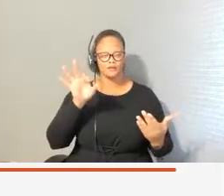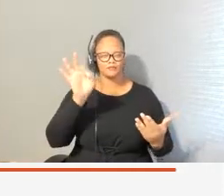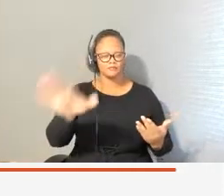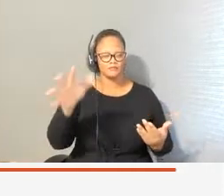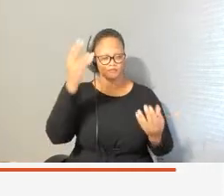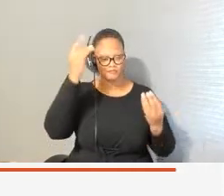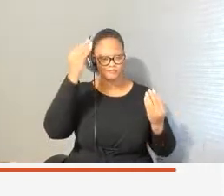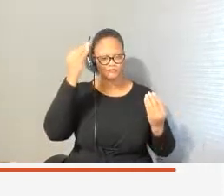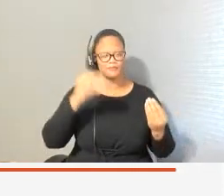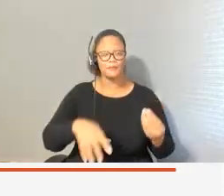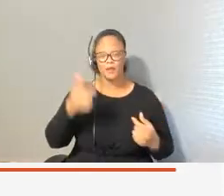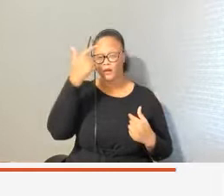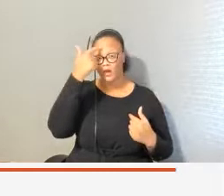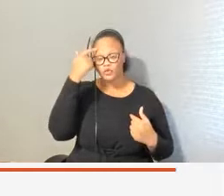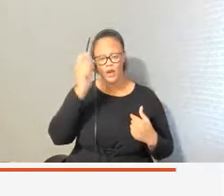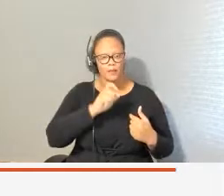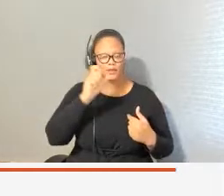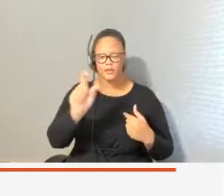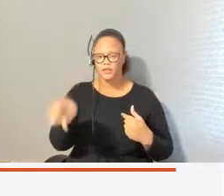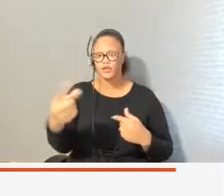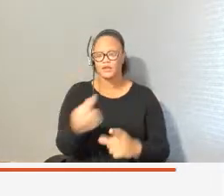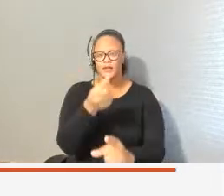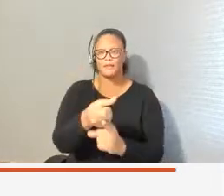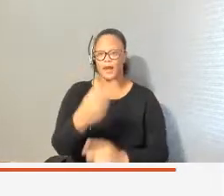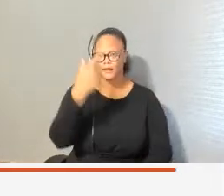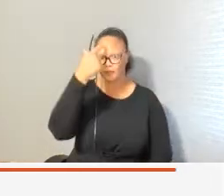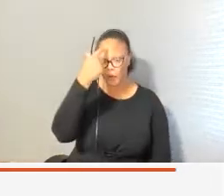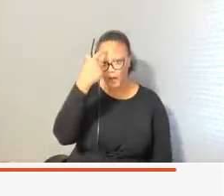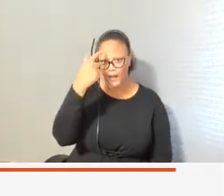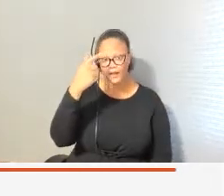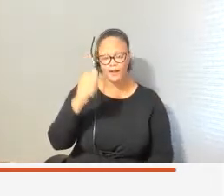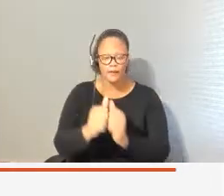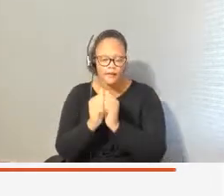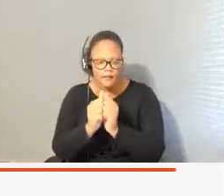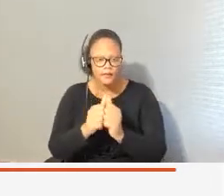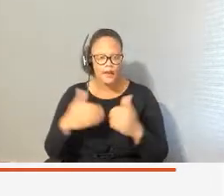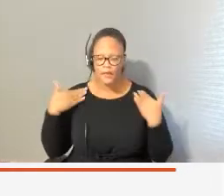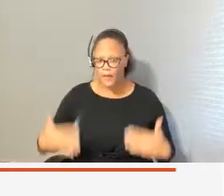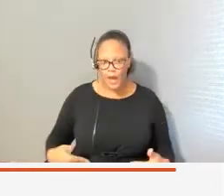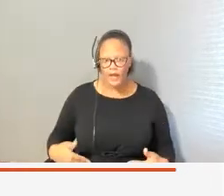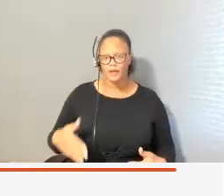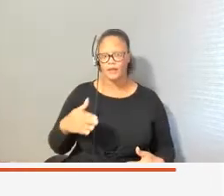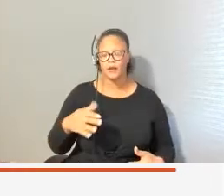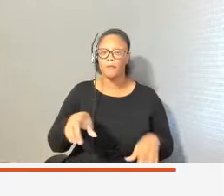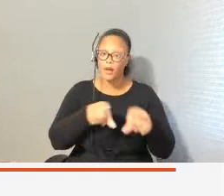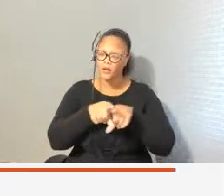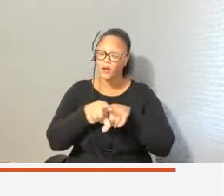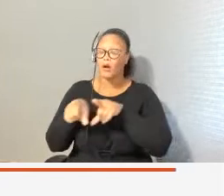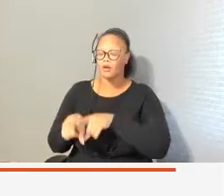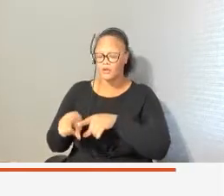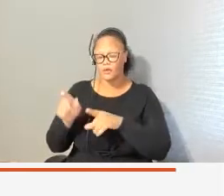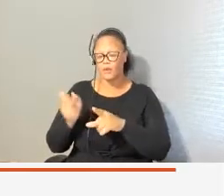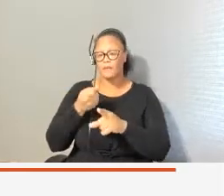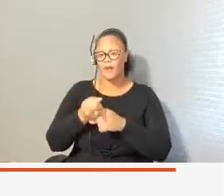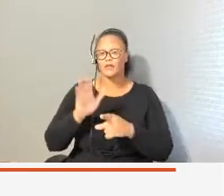is that trauma just doesn't impact the brain, the mind, the body, but it also impacts your